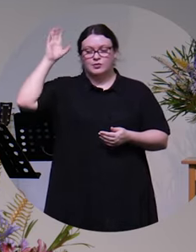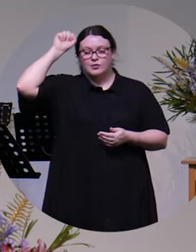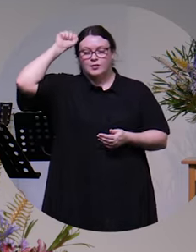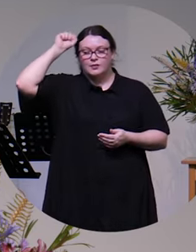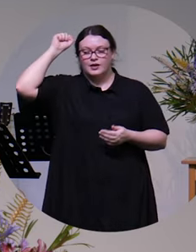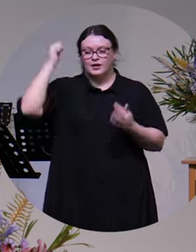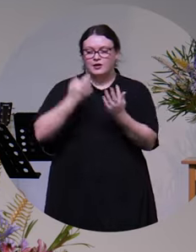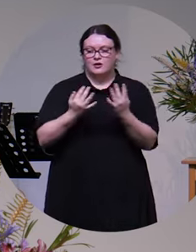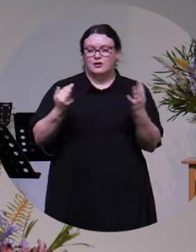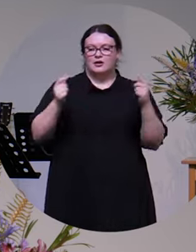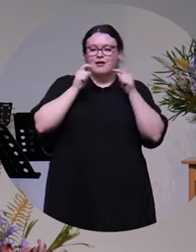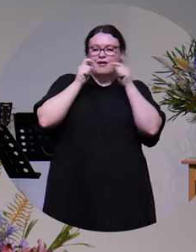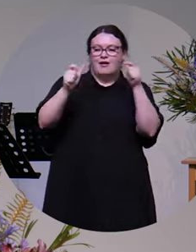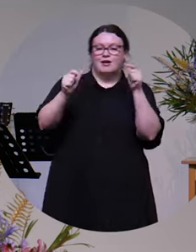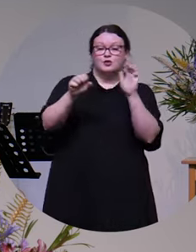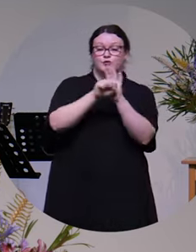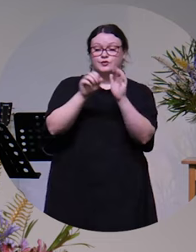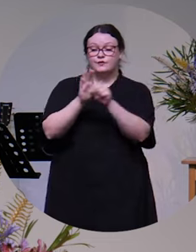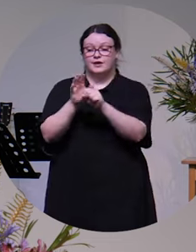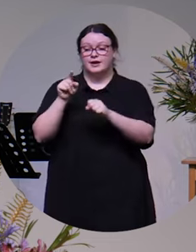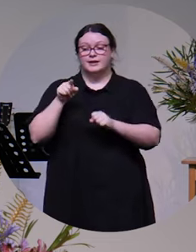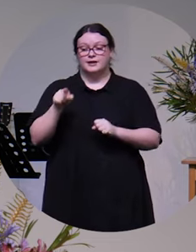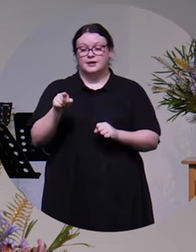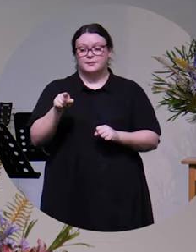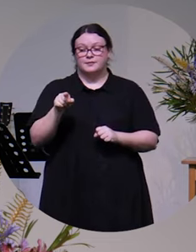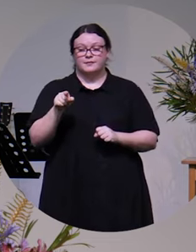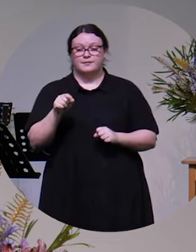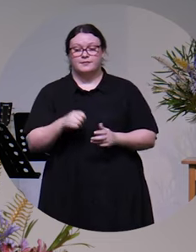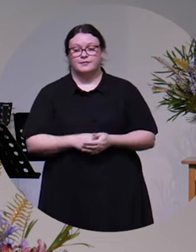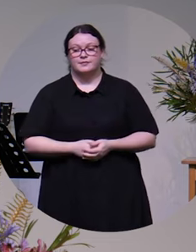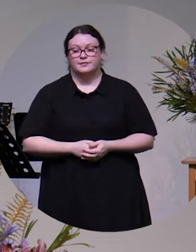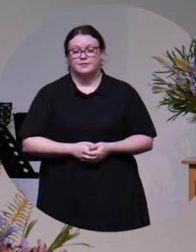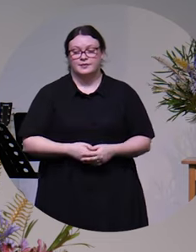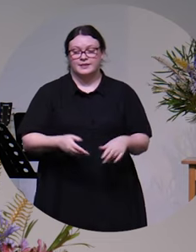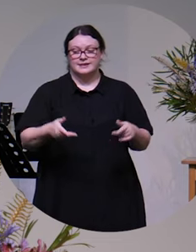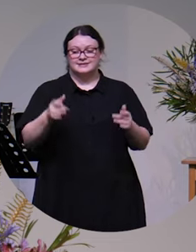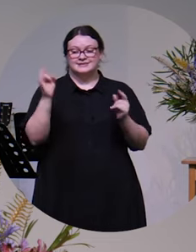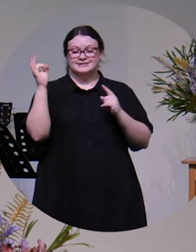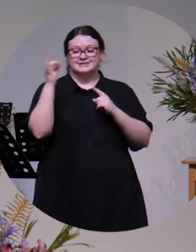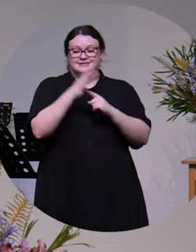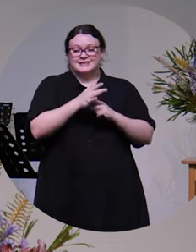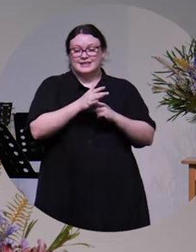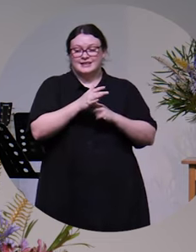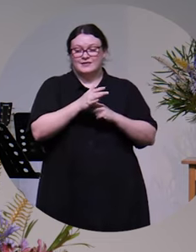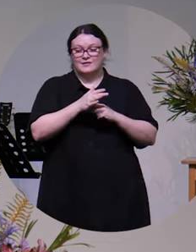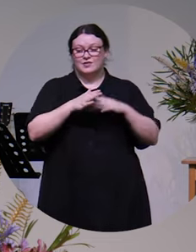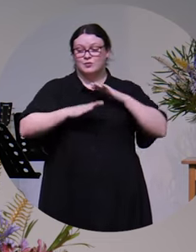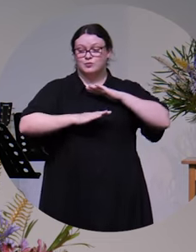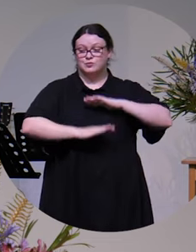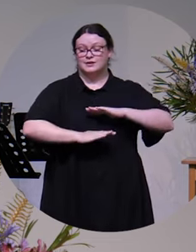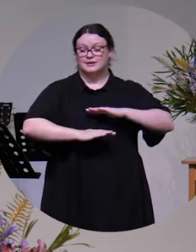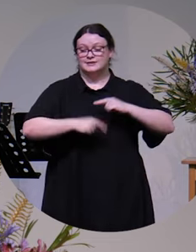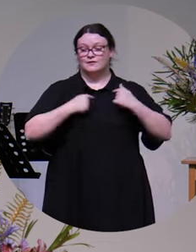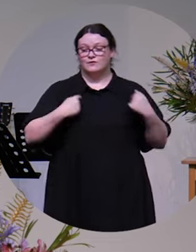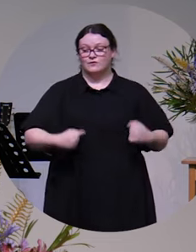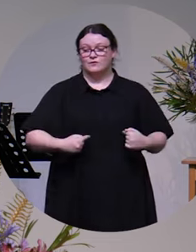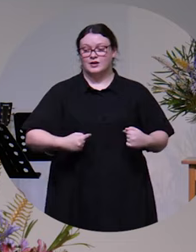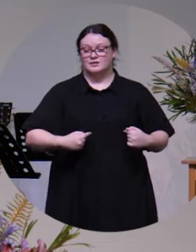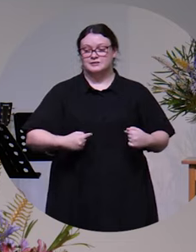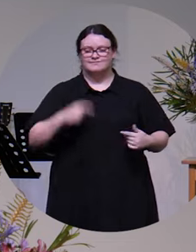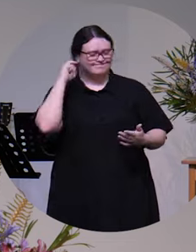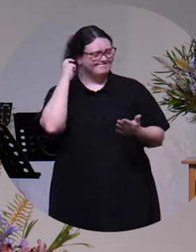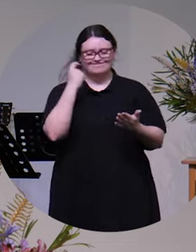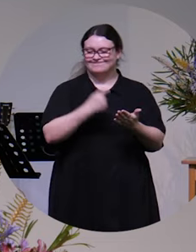he came to what was his own, and his own people did not accept him. That Jesus as life-giver,